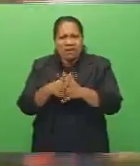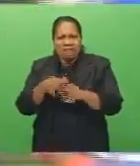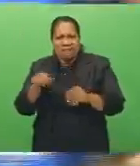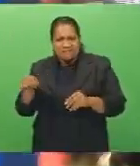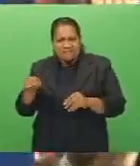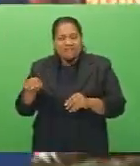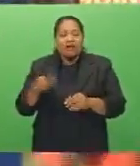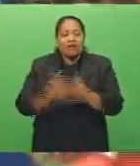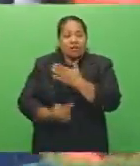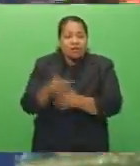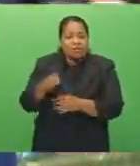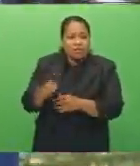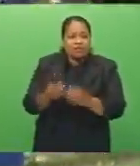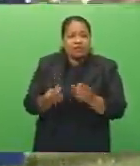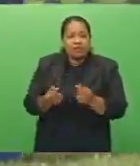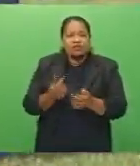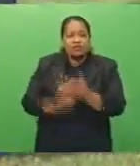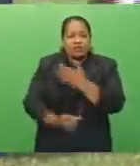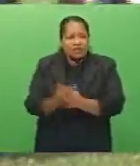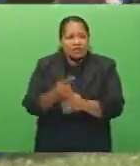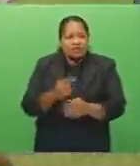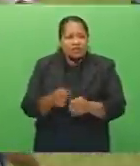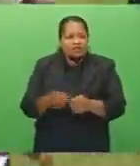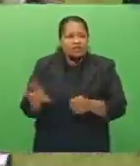which was easily converted by Ndeve.